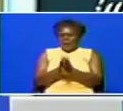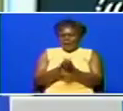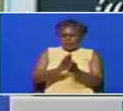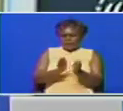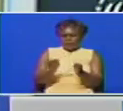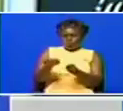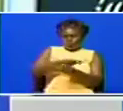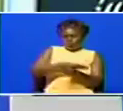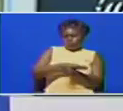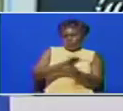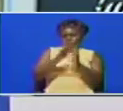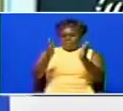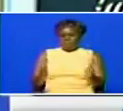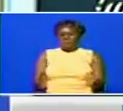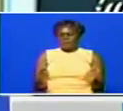the ballot boxes,